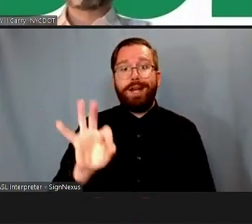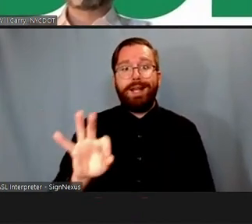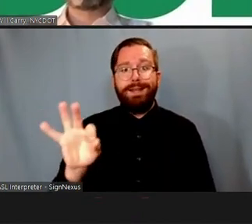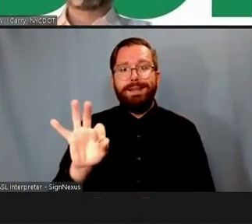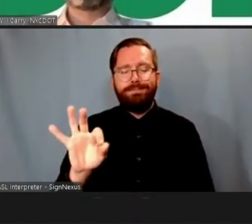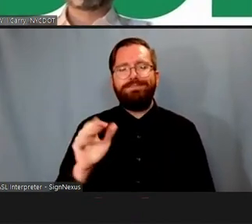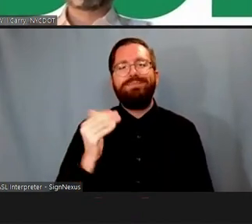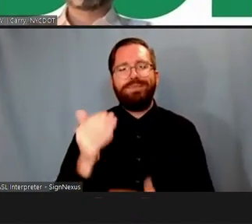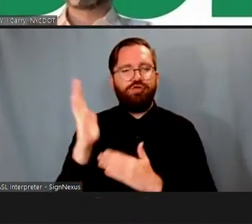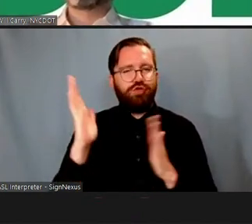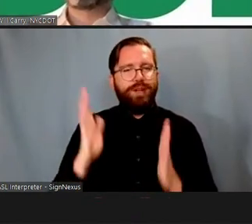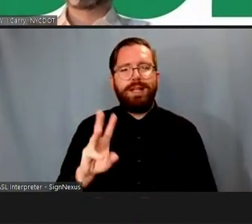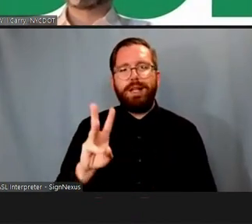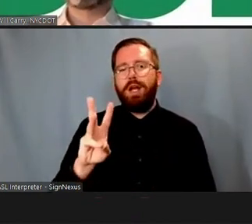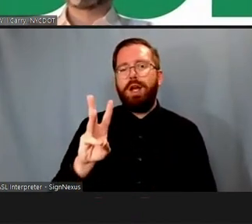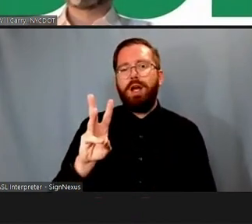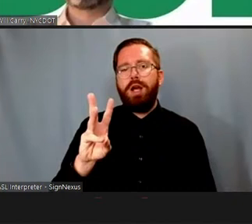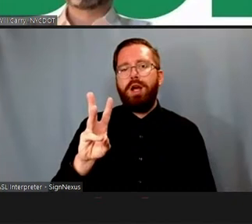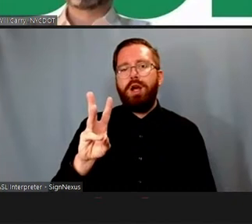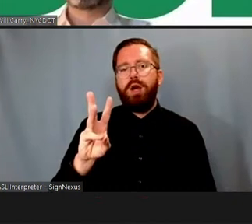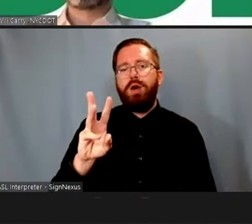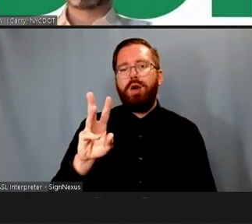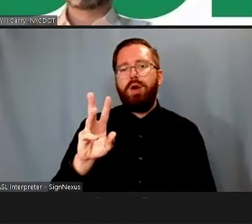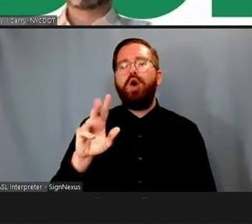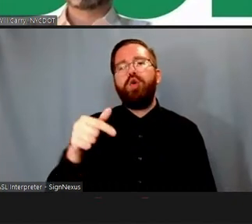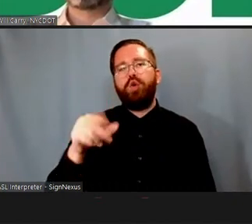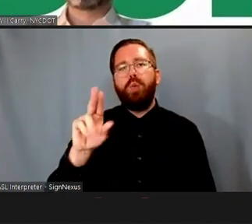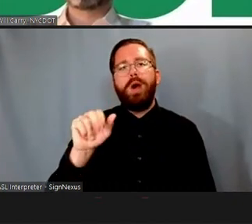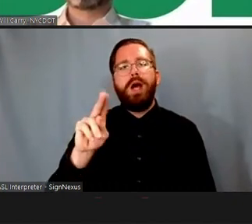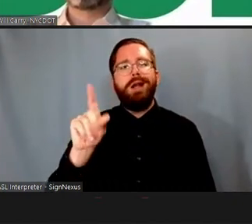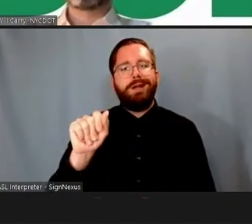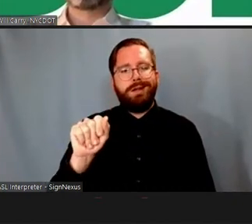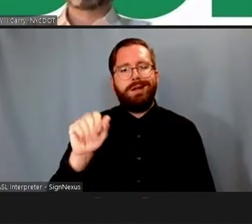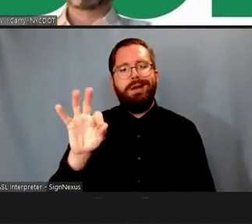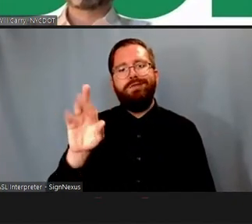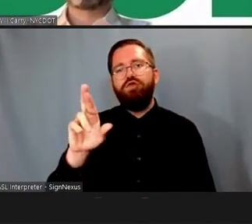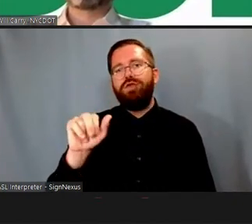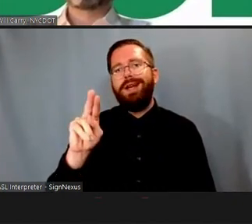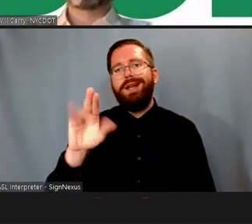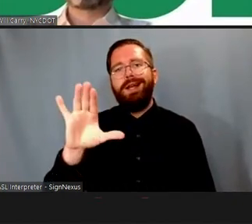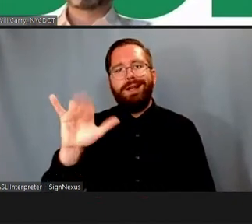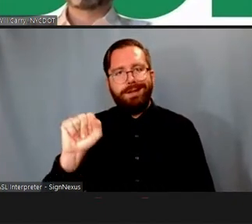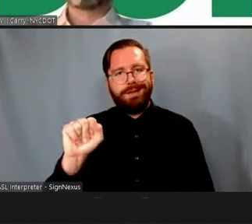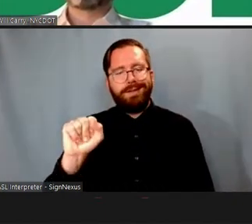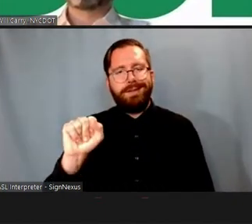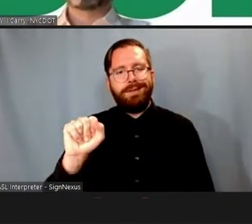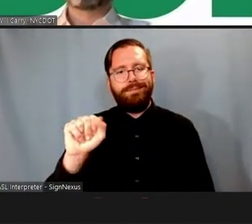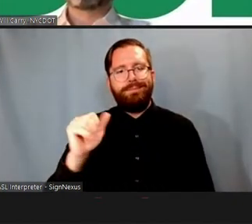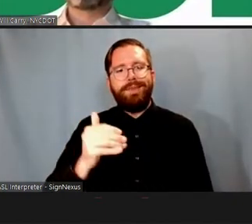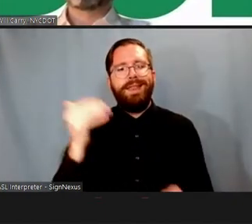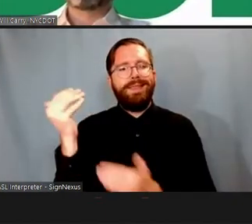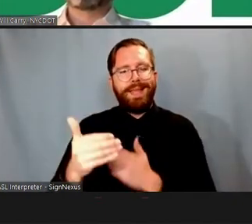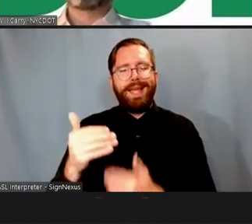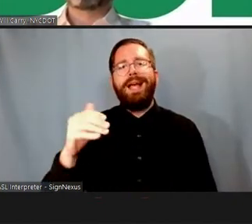our next speaker is quanda francis followed by tensei on dargachou